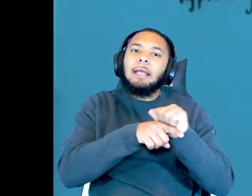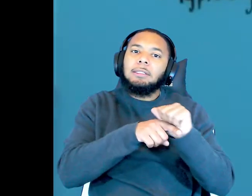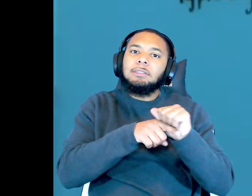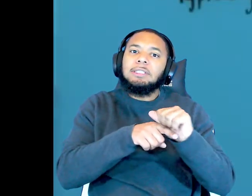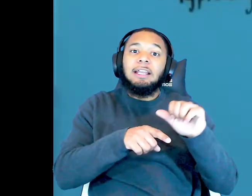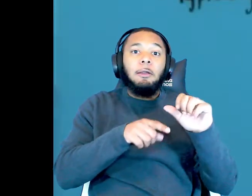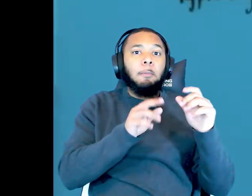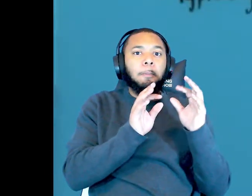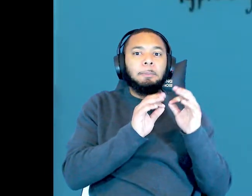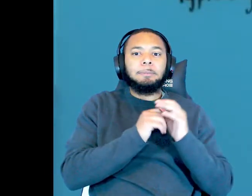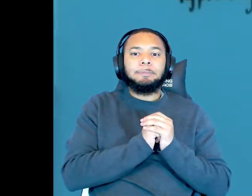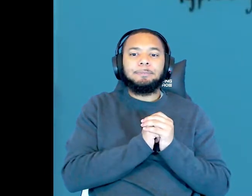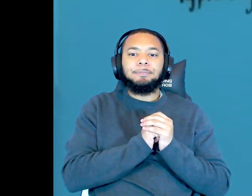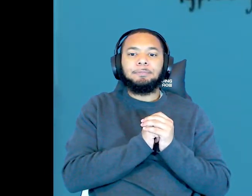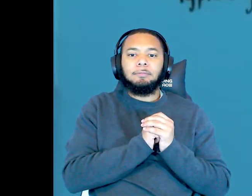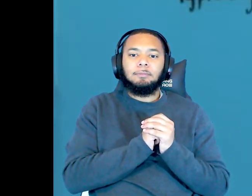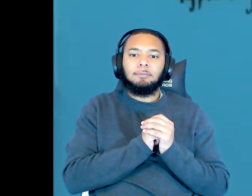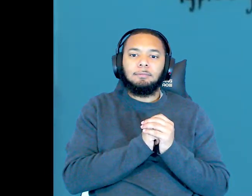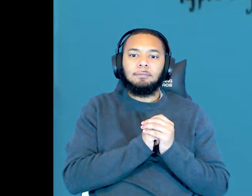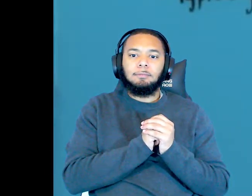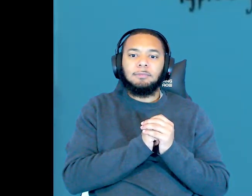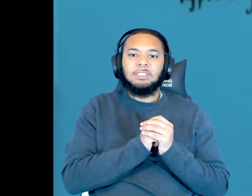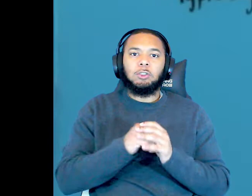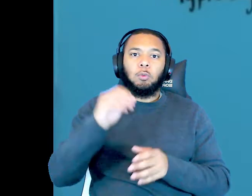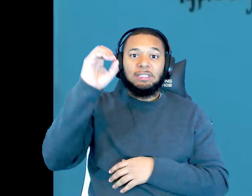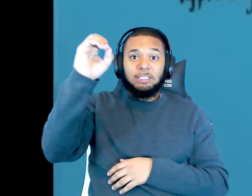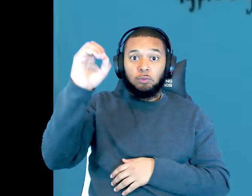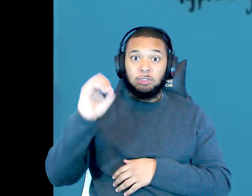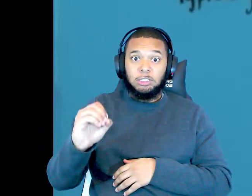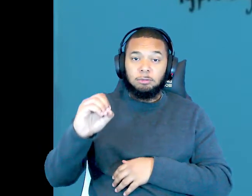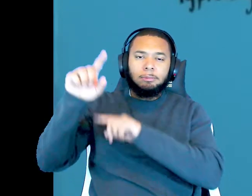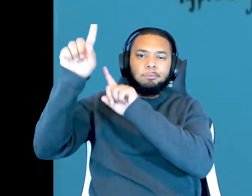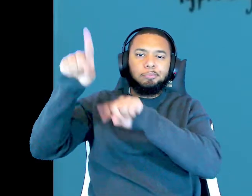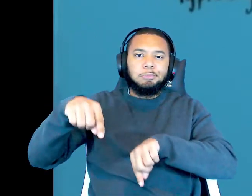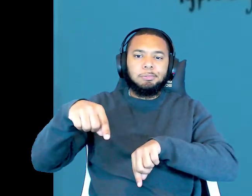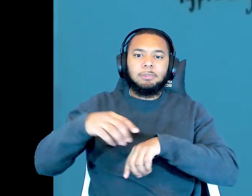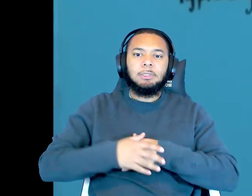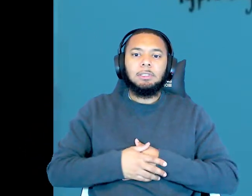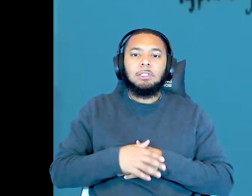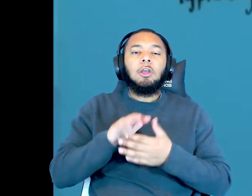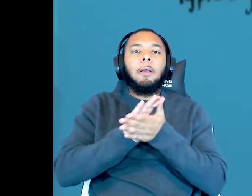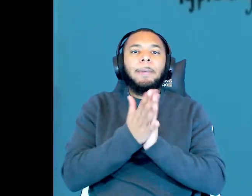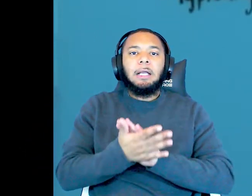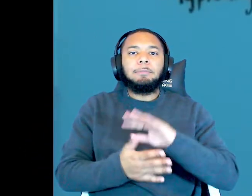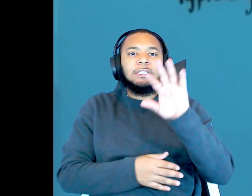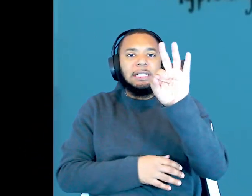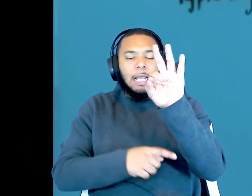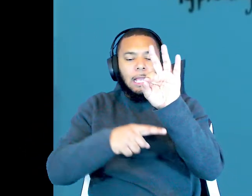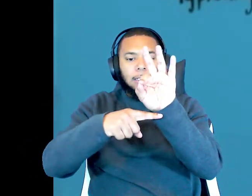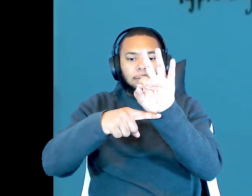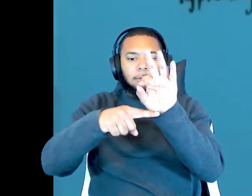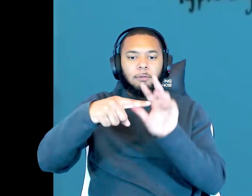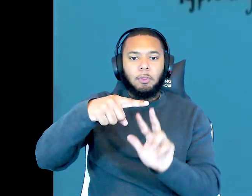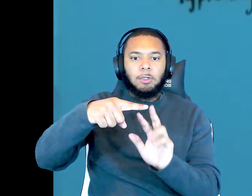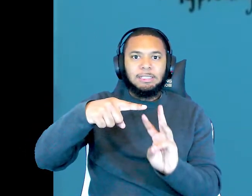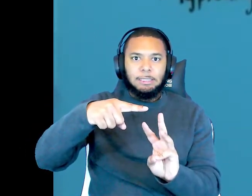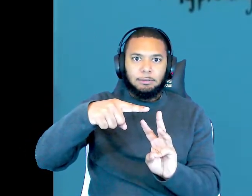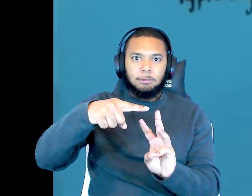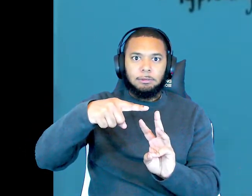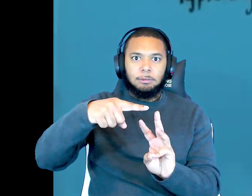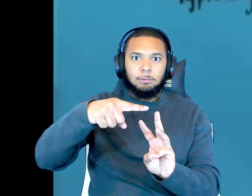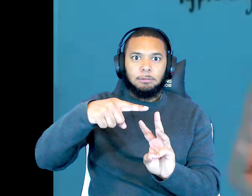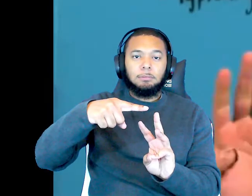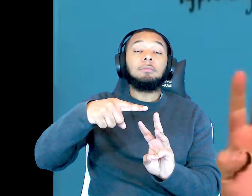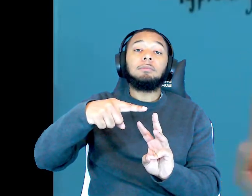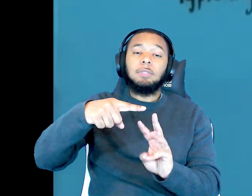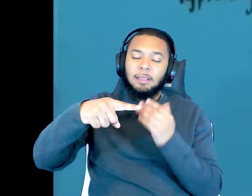better at them. So the 10 and the 10, those are going to divide away to create 1. So now we just have 9 out of 36.